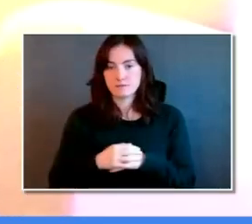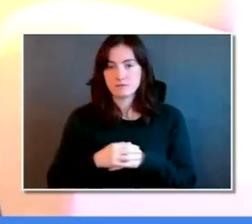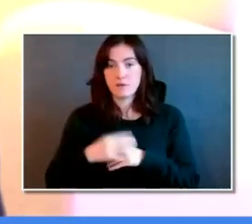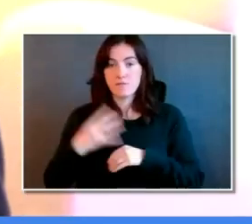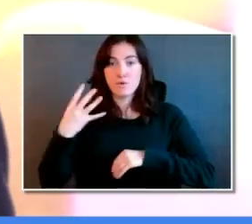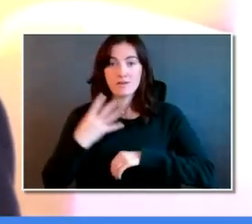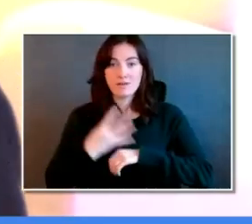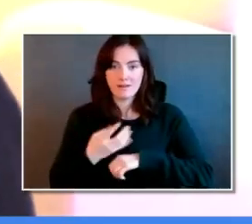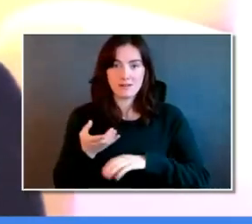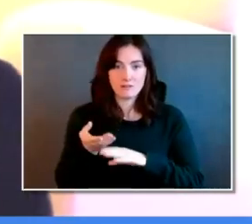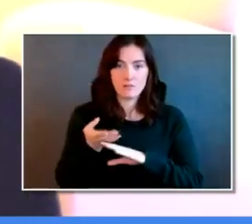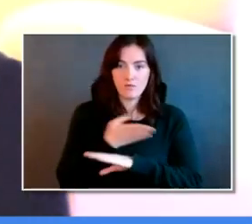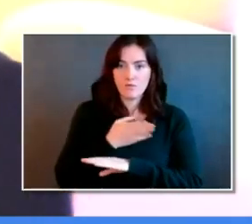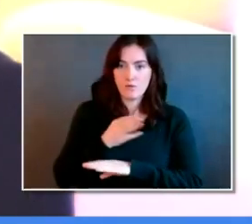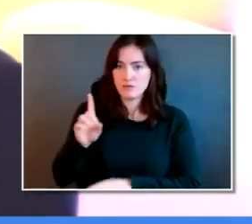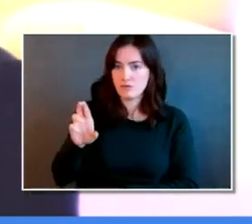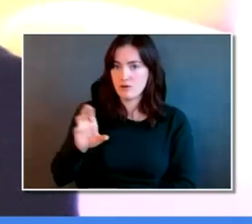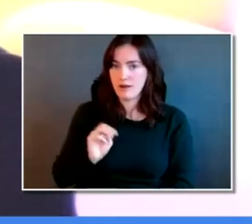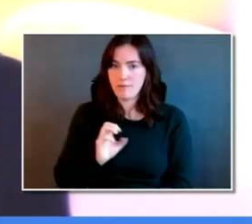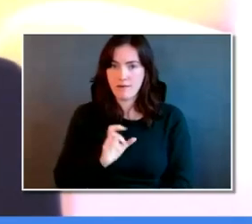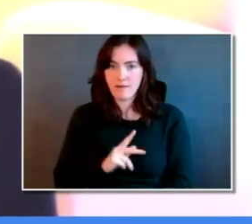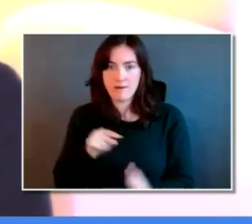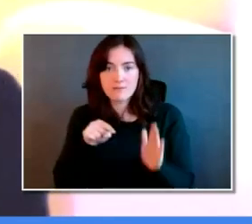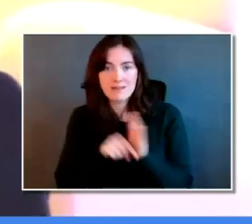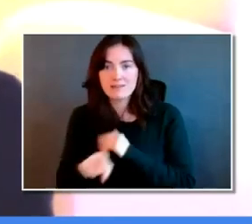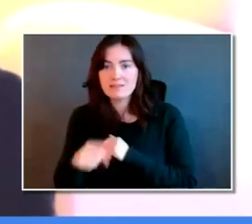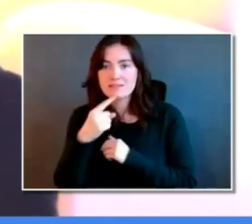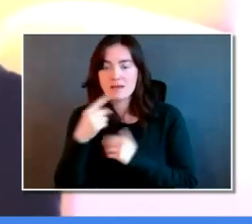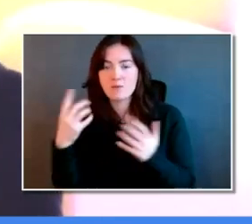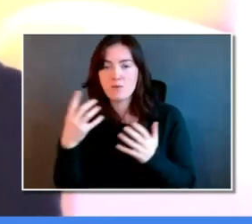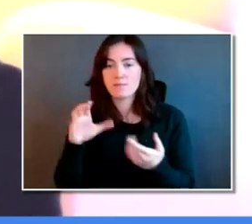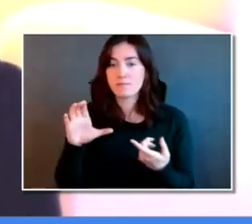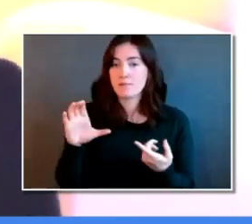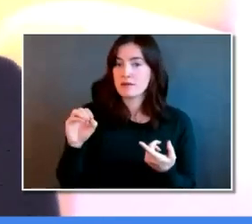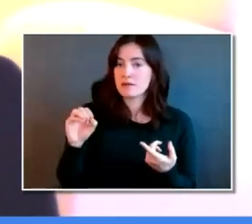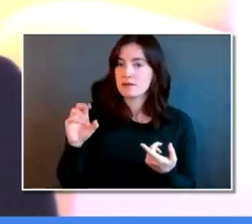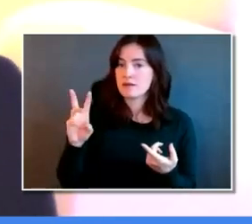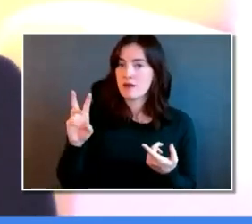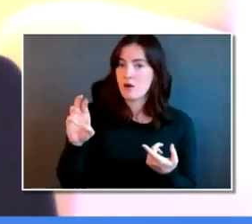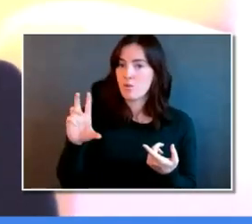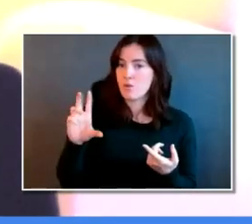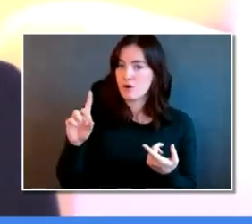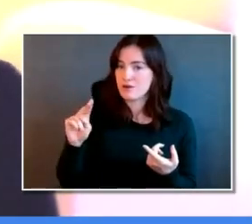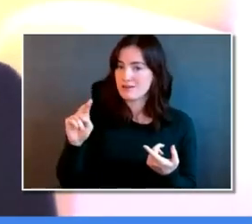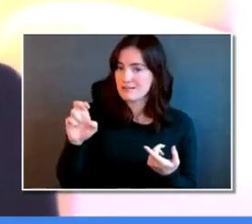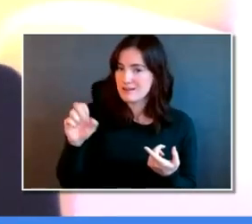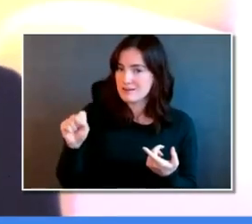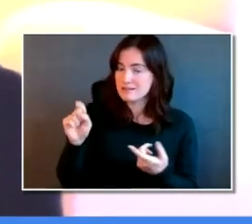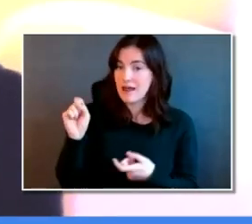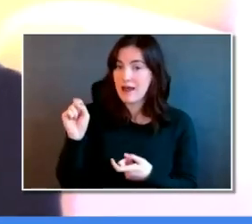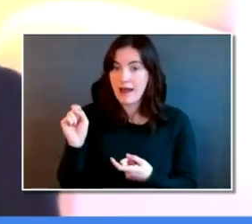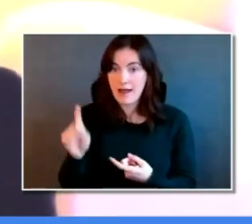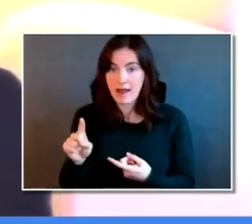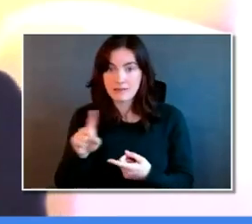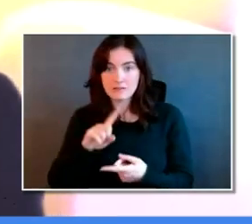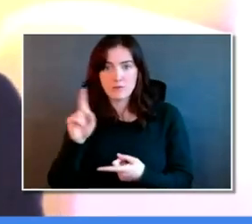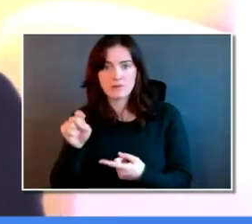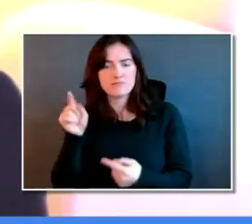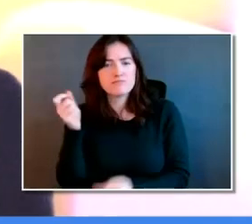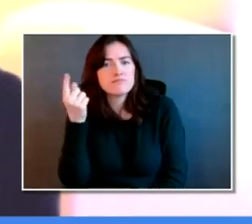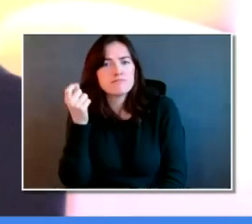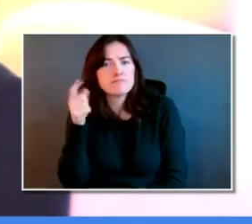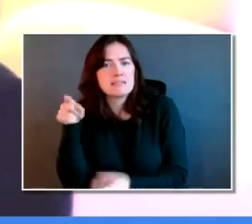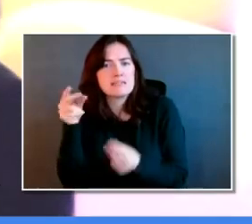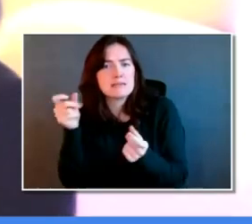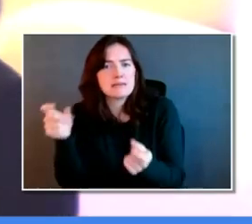this: "Cowardice asks the question, is it expedient? And then expedience comes along and asks the question,